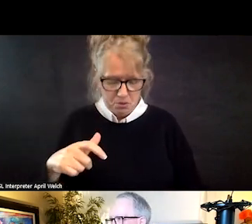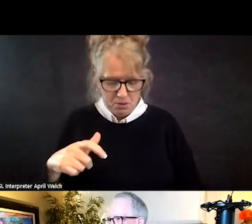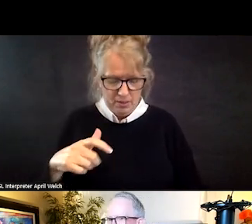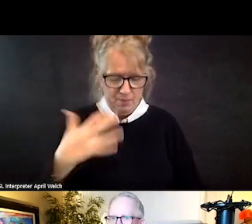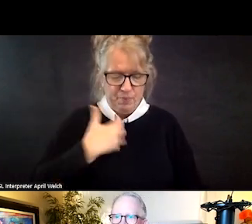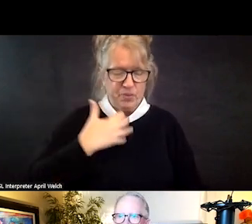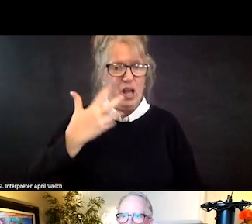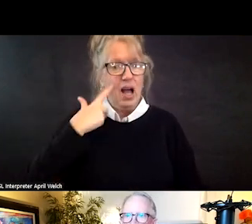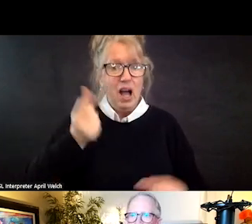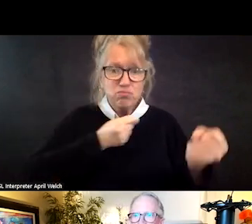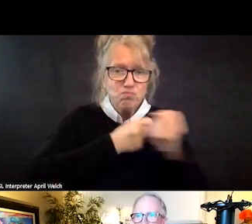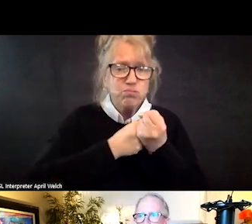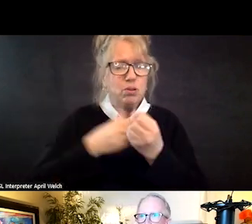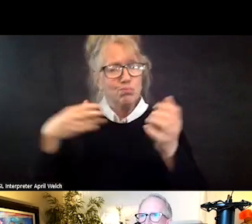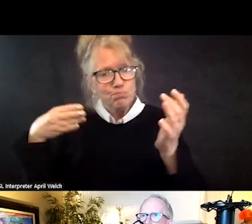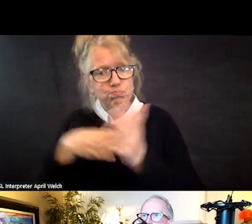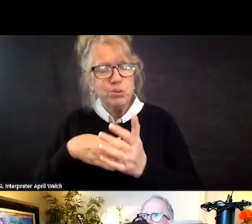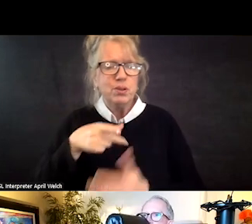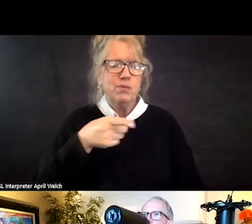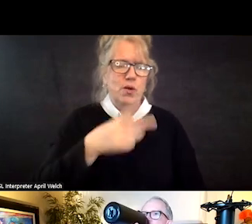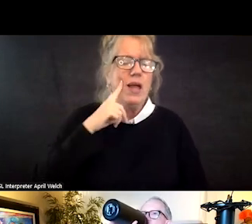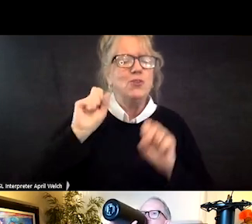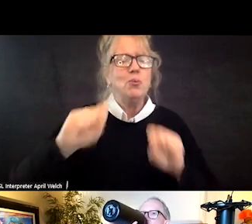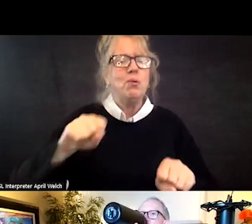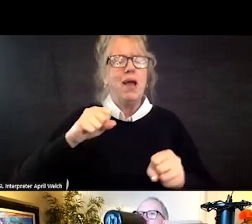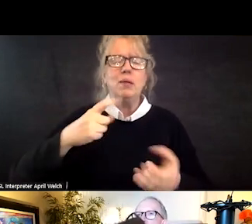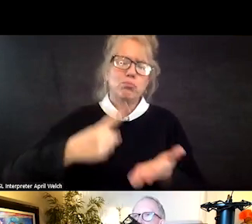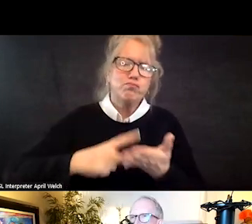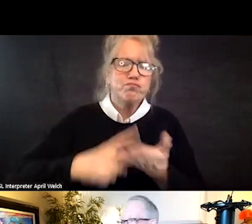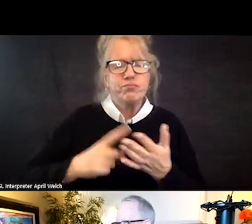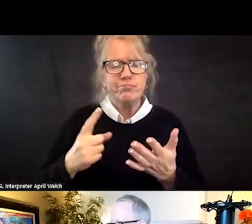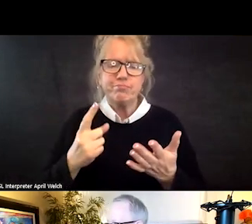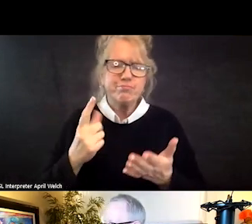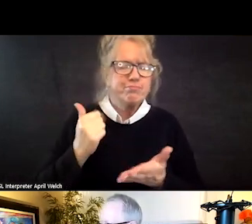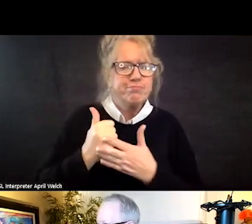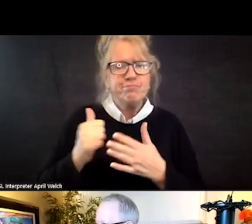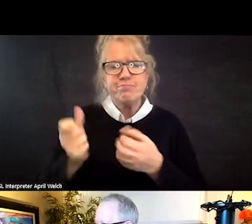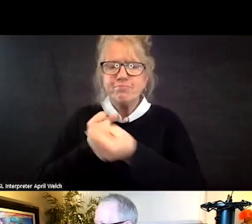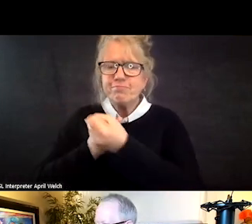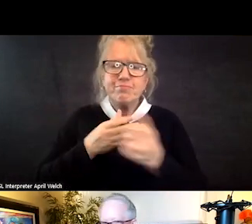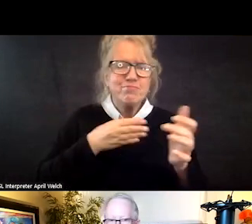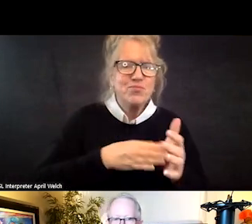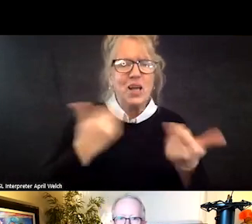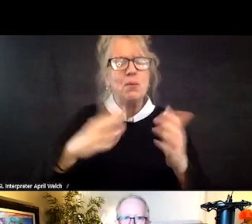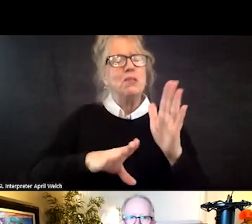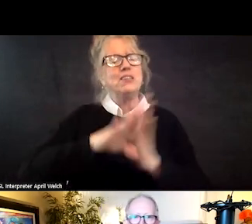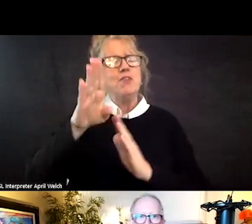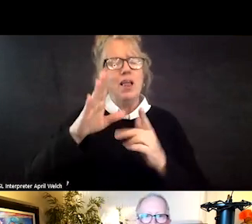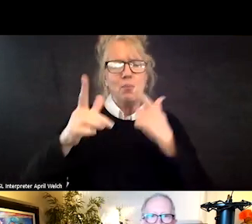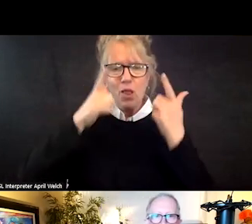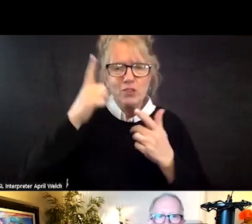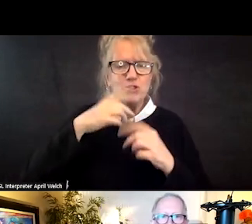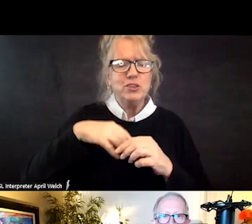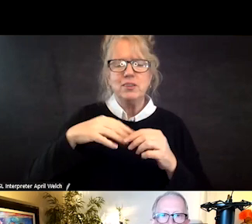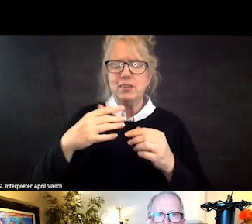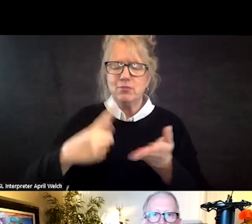definitive proponent or opponent of one of those sides to be able to help pick a side and be able to develop the logic and do the debate.